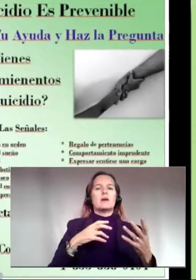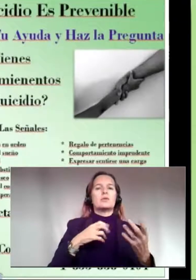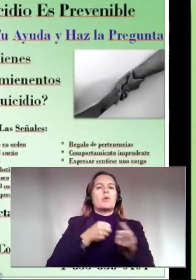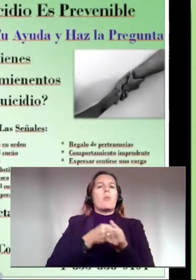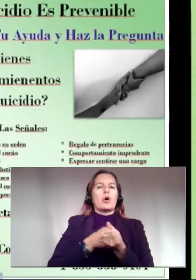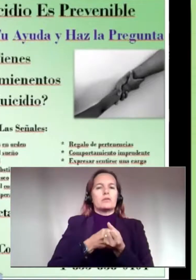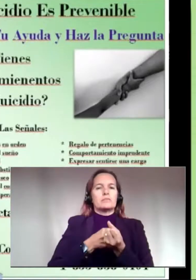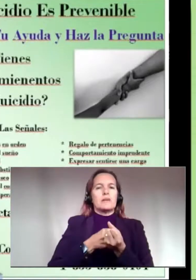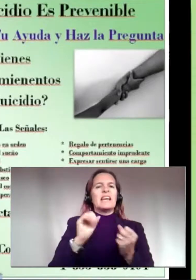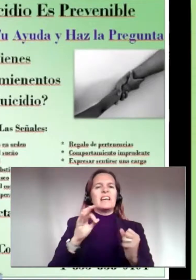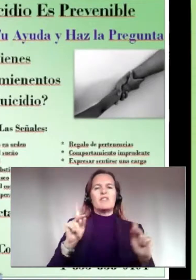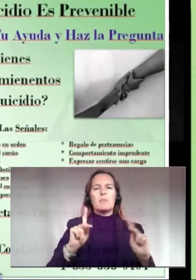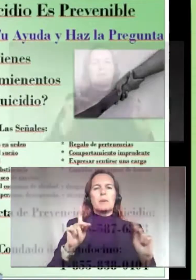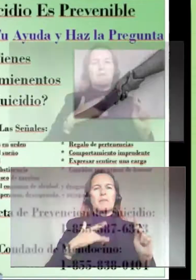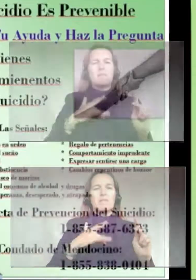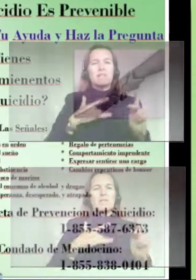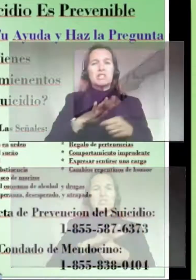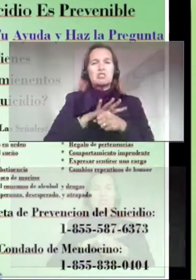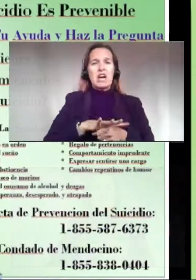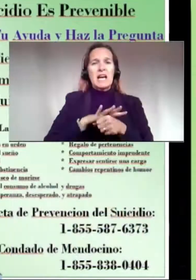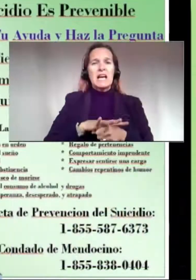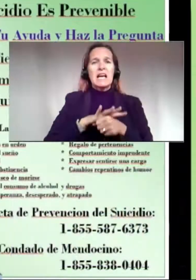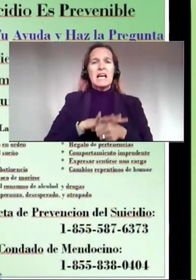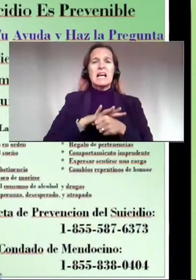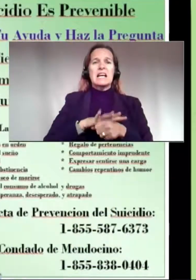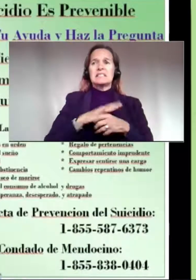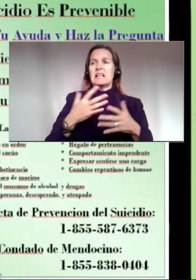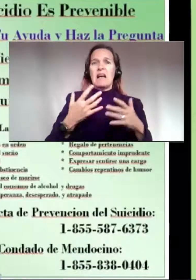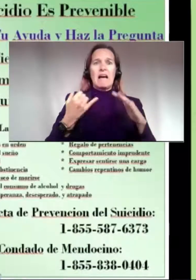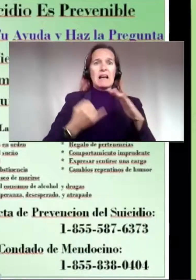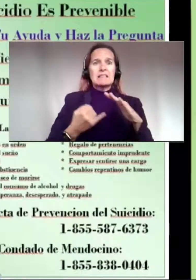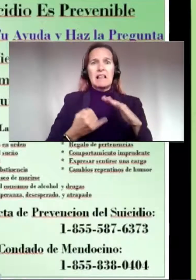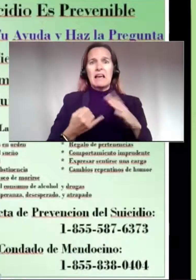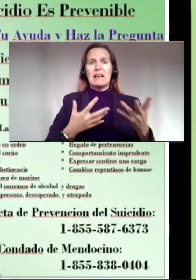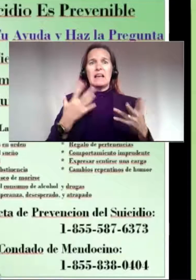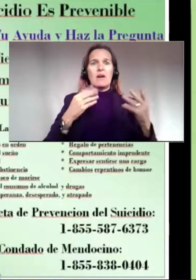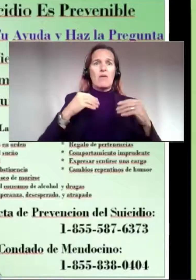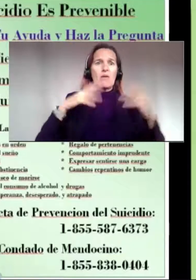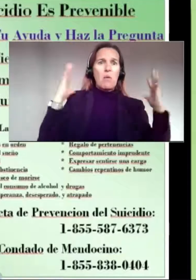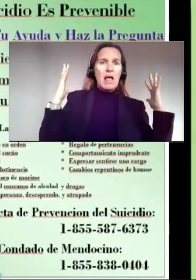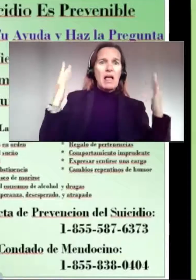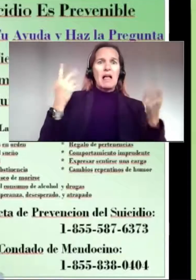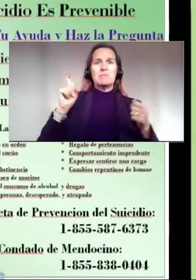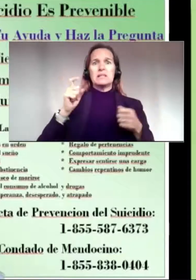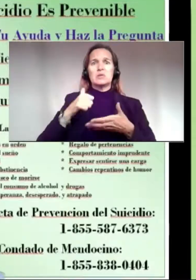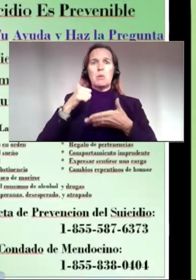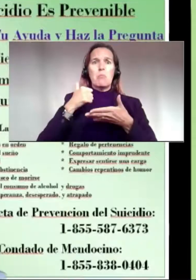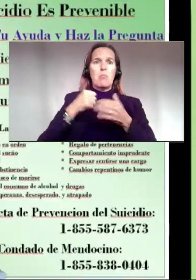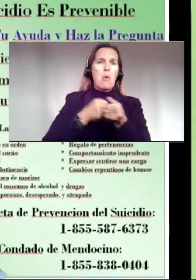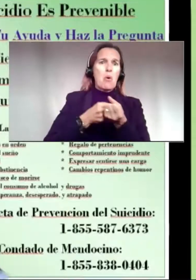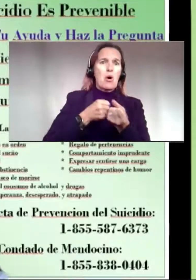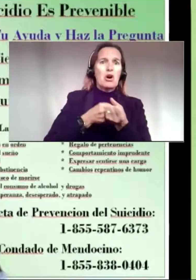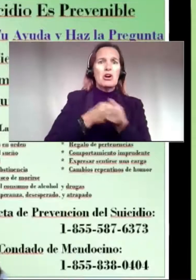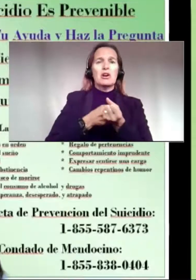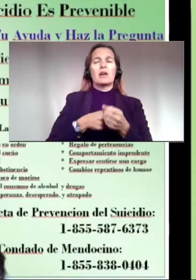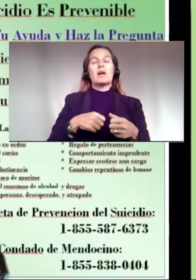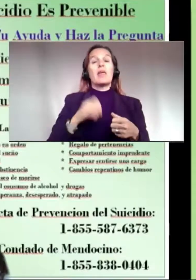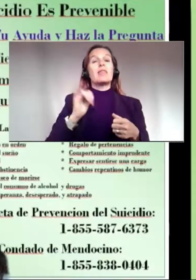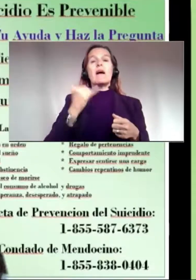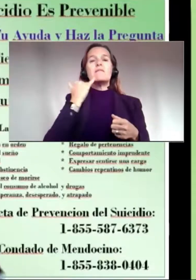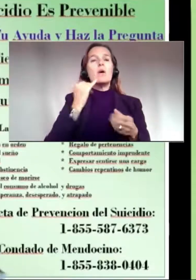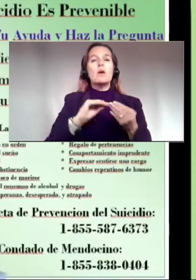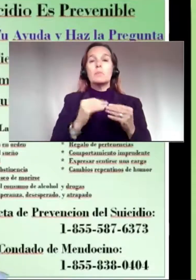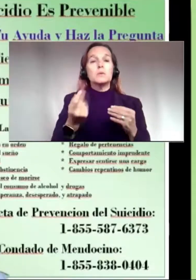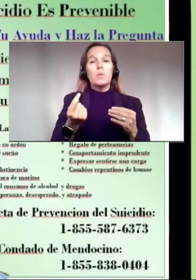might be feeling stressed, isolated, overwhelmed, or that just need some additional support. The Mendocino County Warm Line number